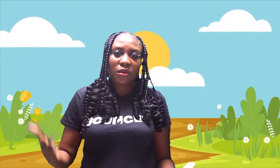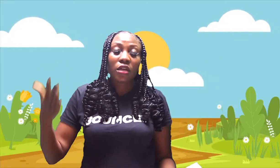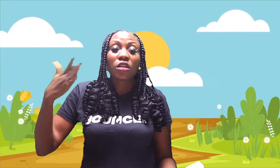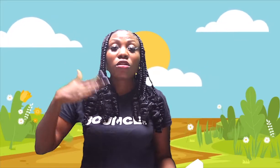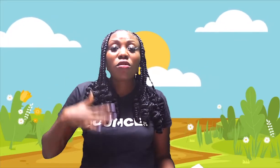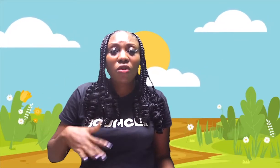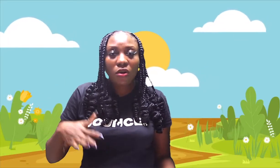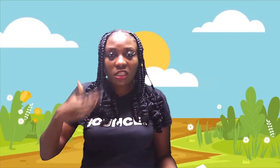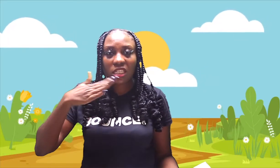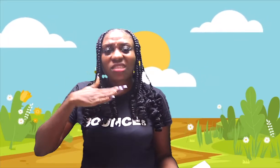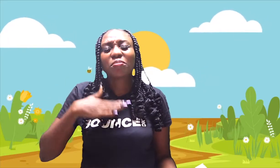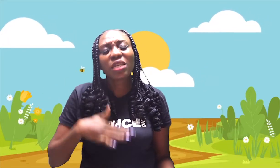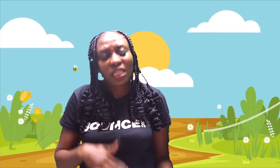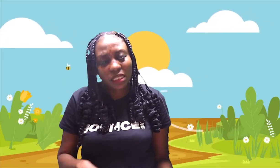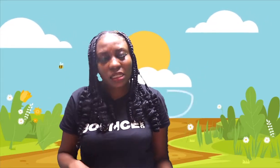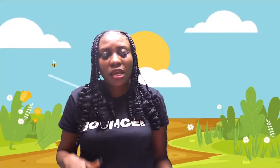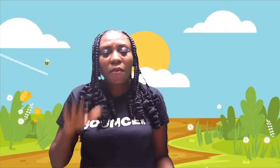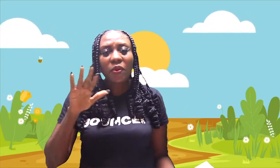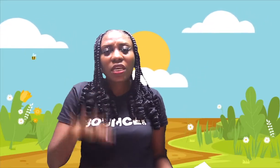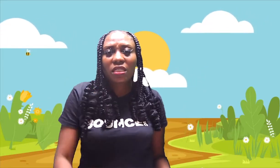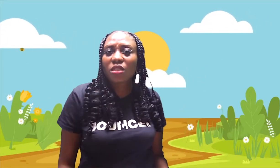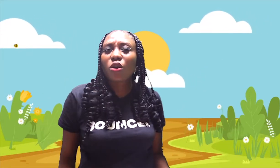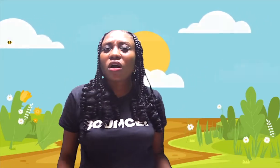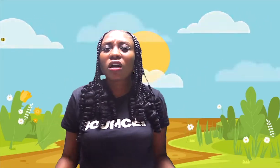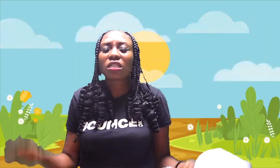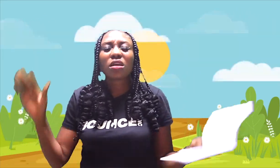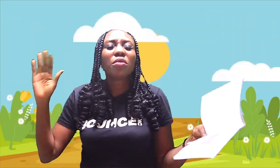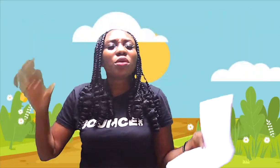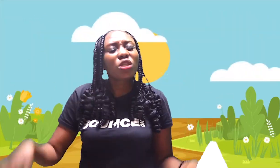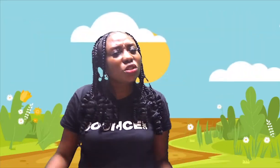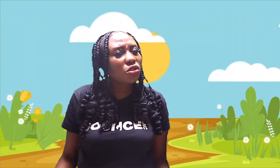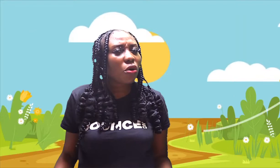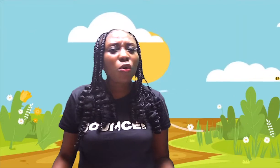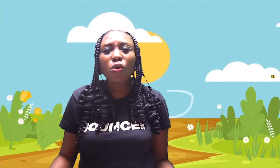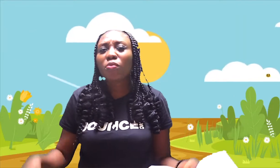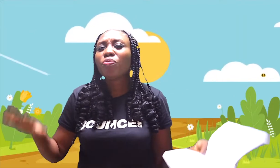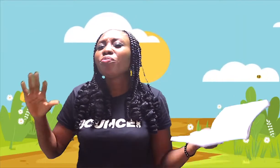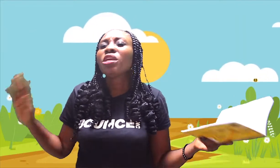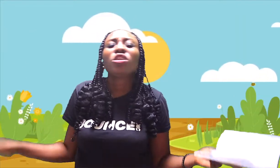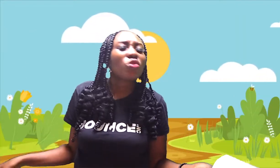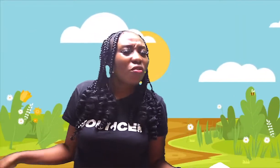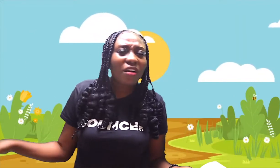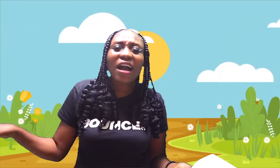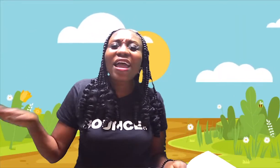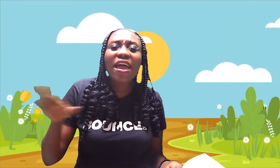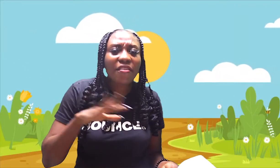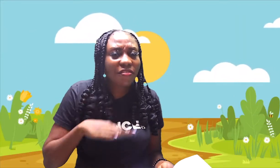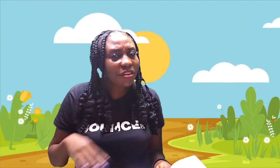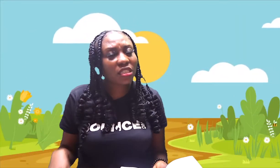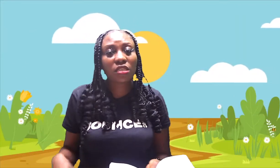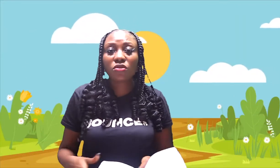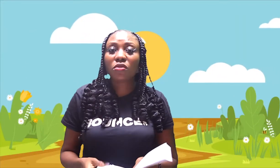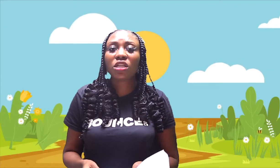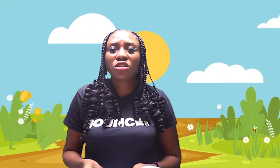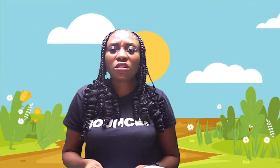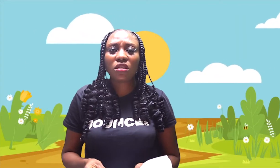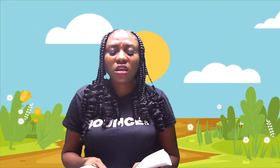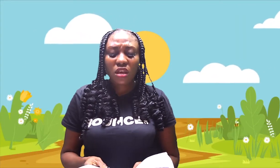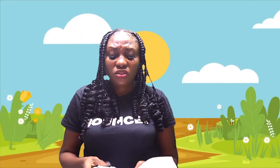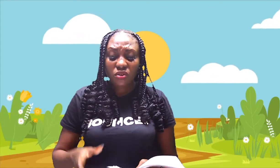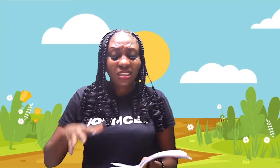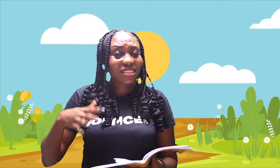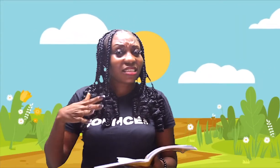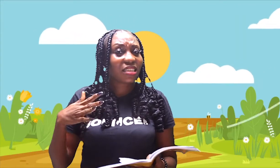Shalom. The Lord is peace. Peace in your heart, peace in your home, peace over every